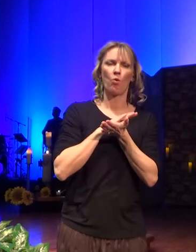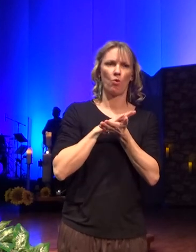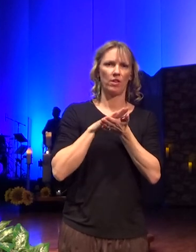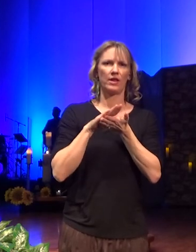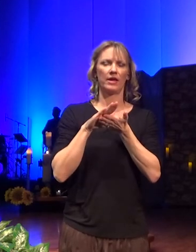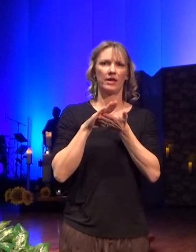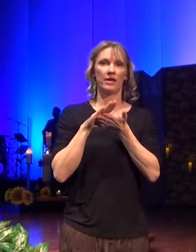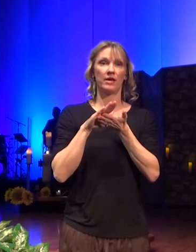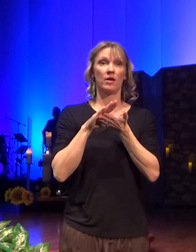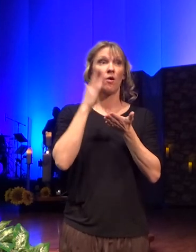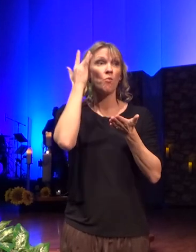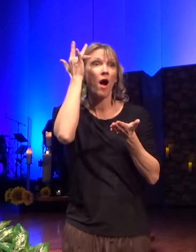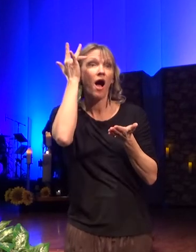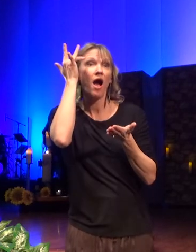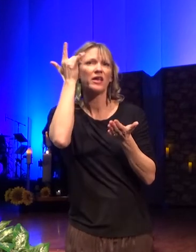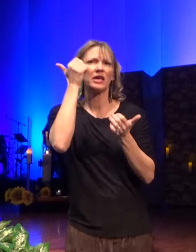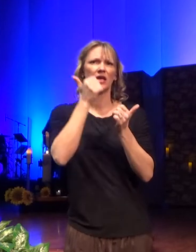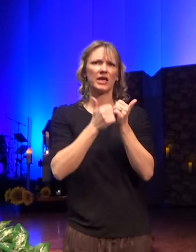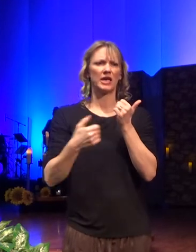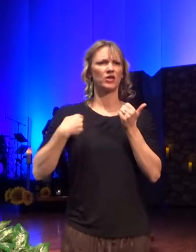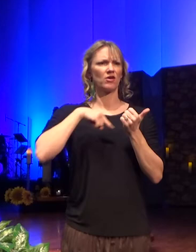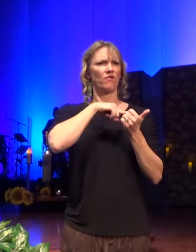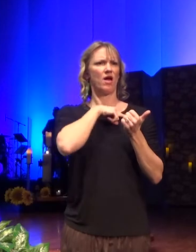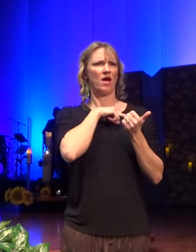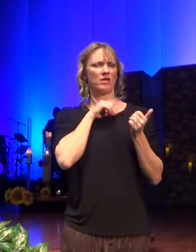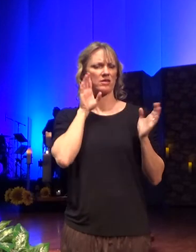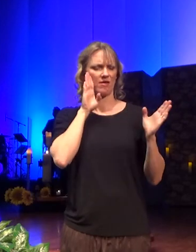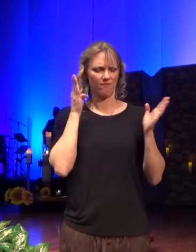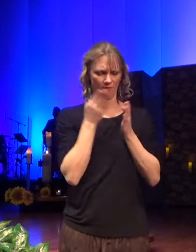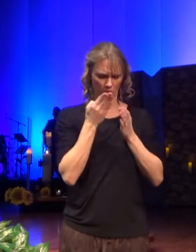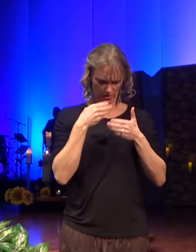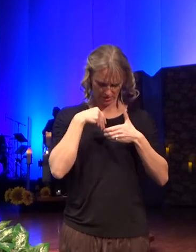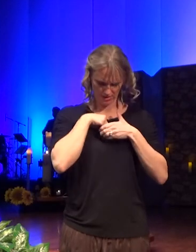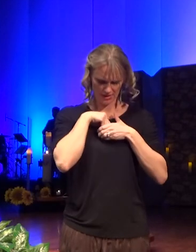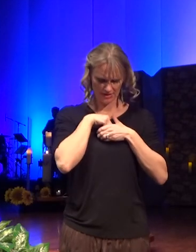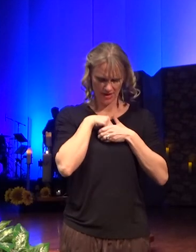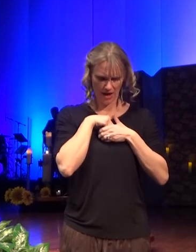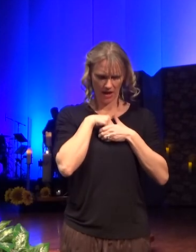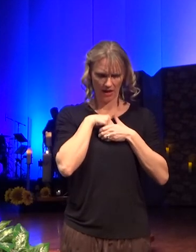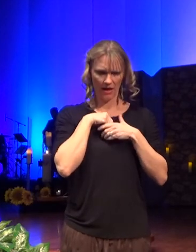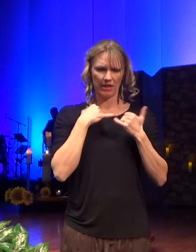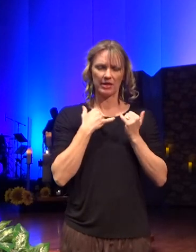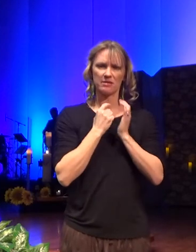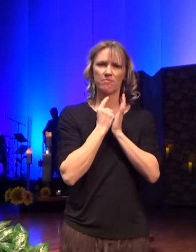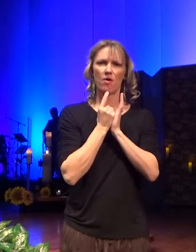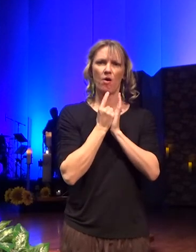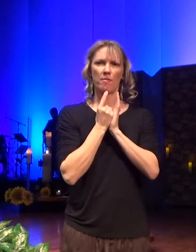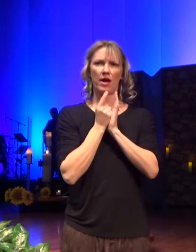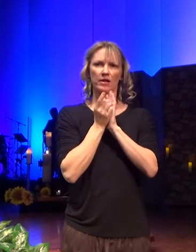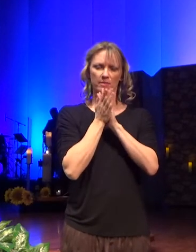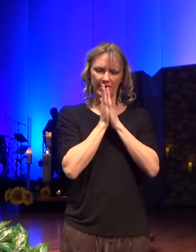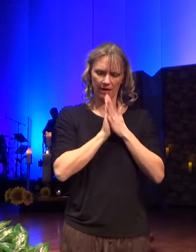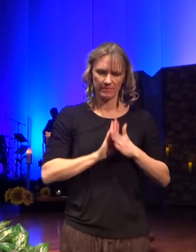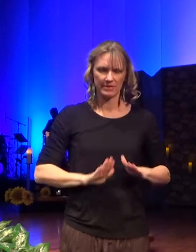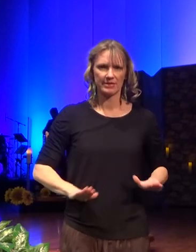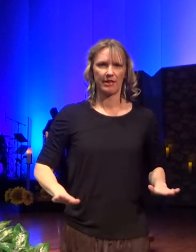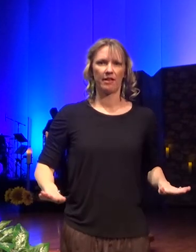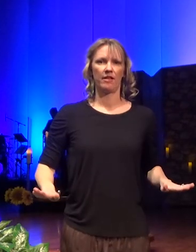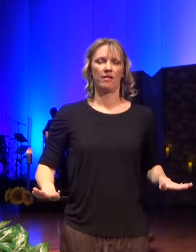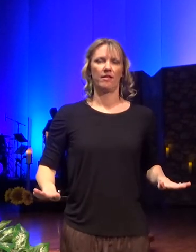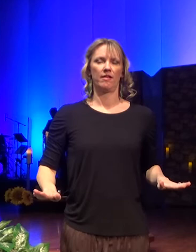holy, because we all have turned within in these moments to be still.